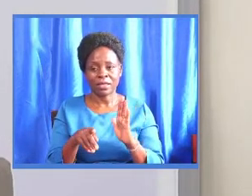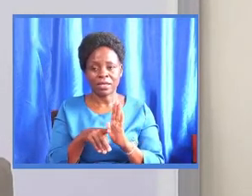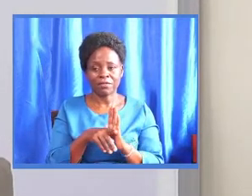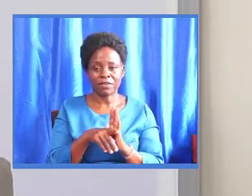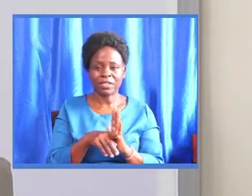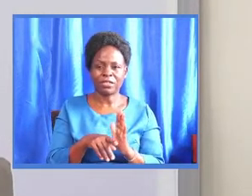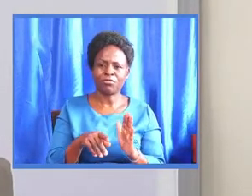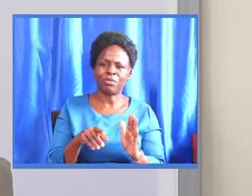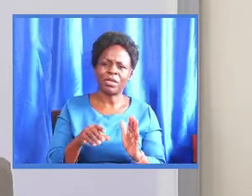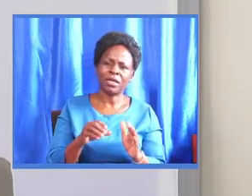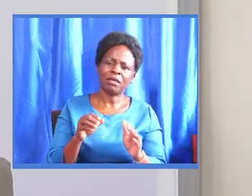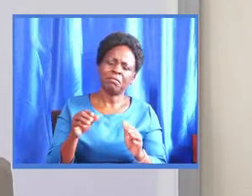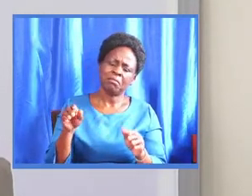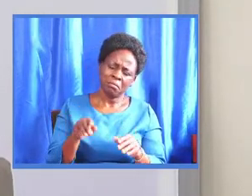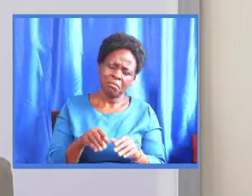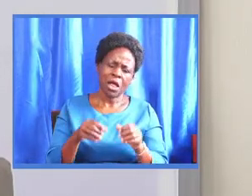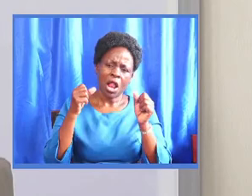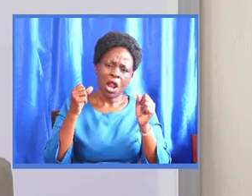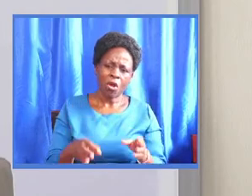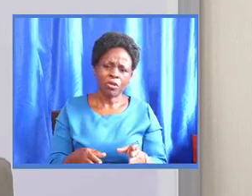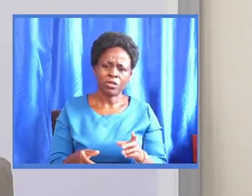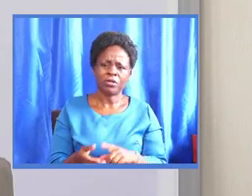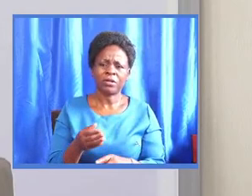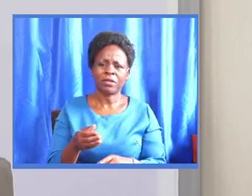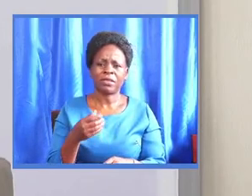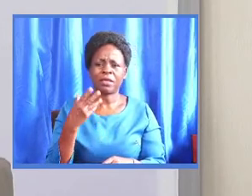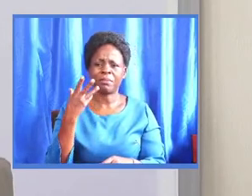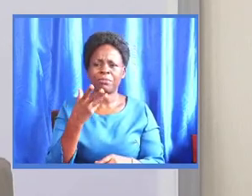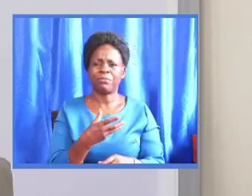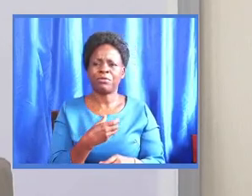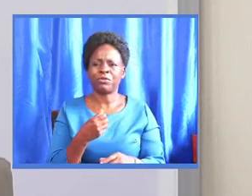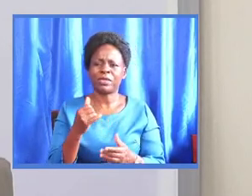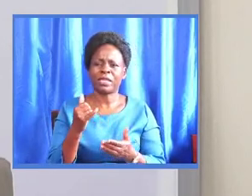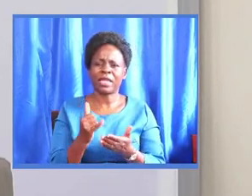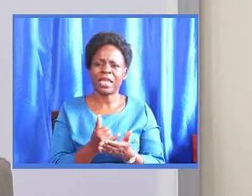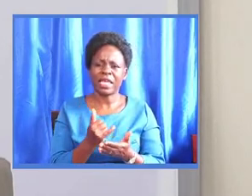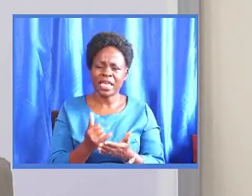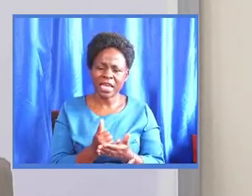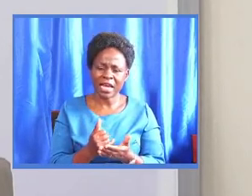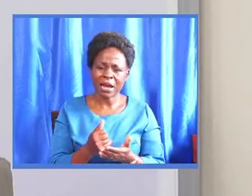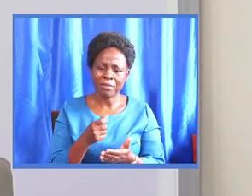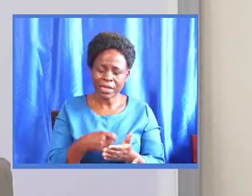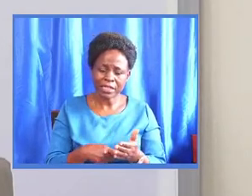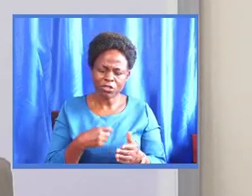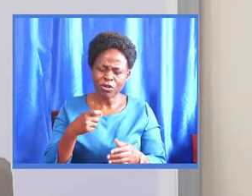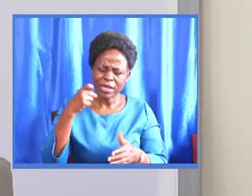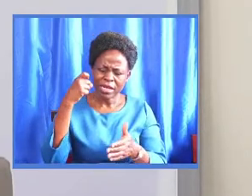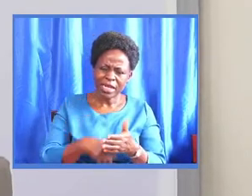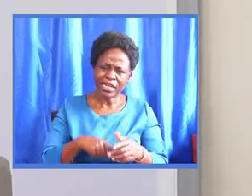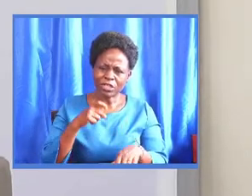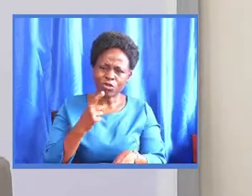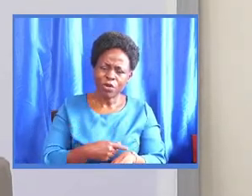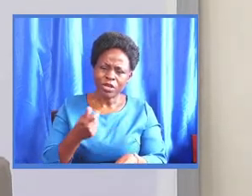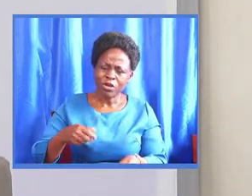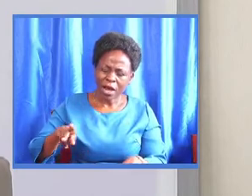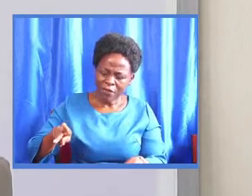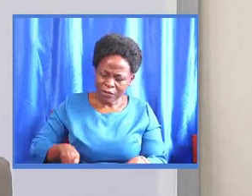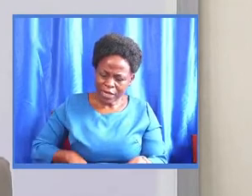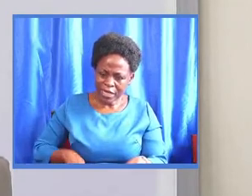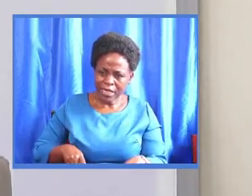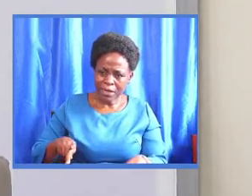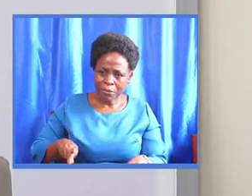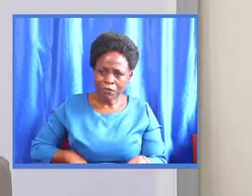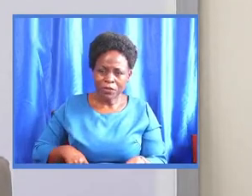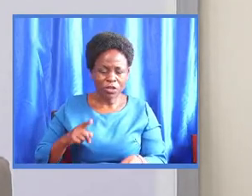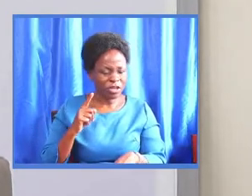a capital loss, it could be a capital gain. The beauty with income tax, we only tax you when you have a profit and not when you have nothing as a